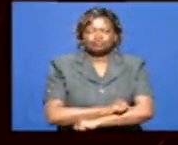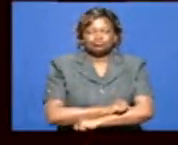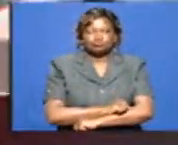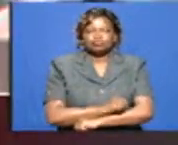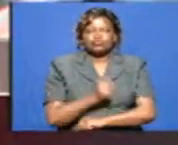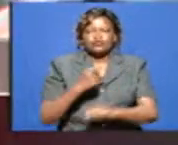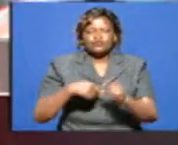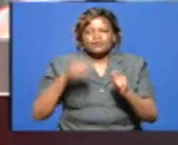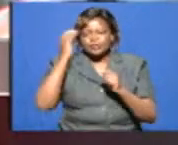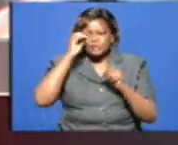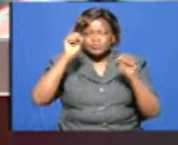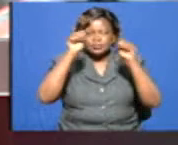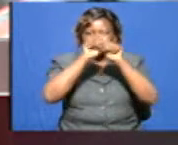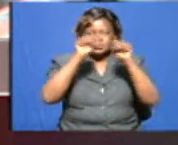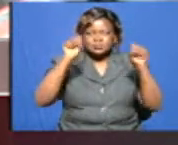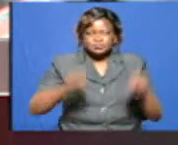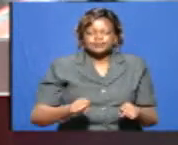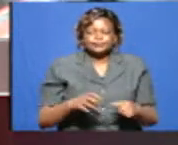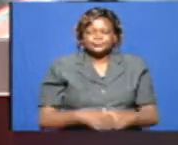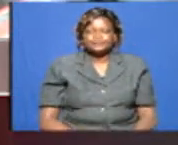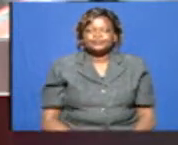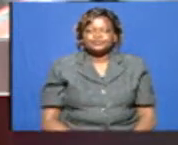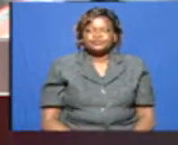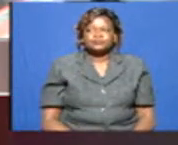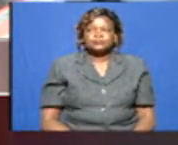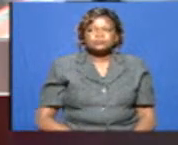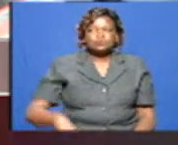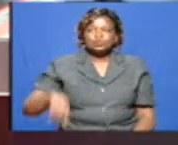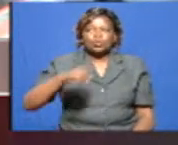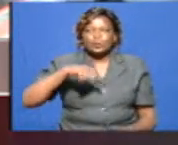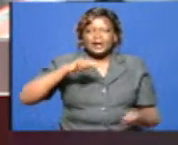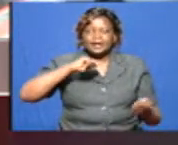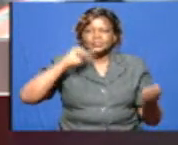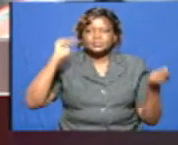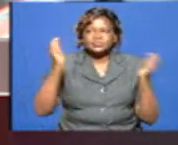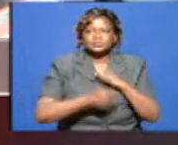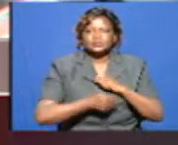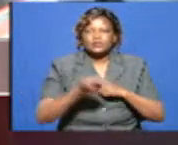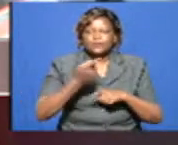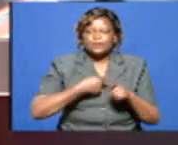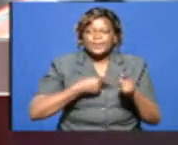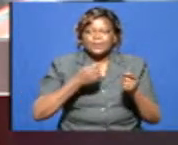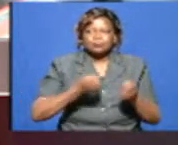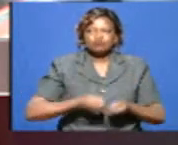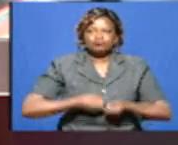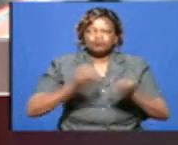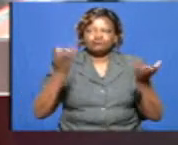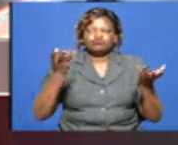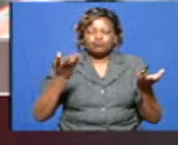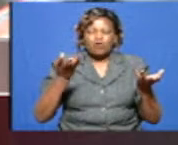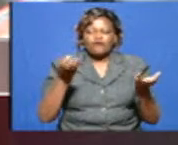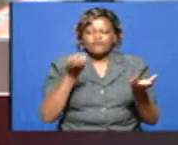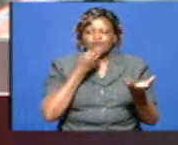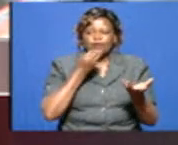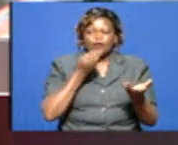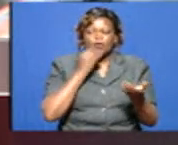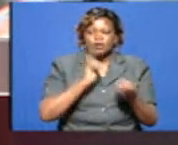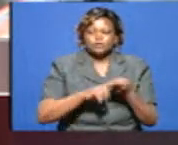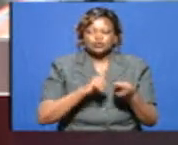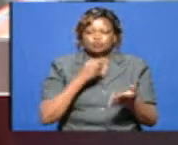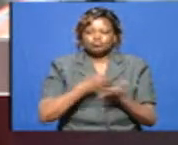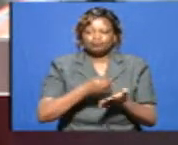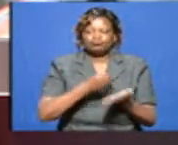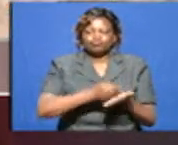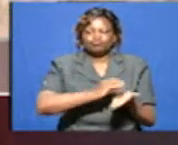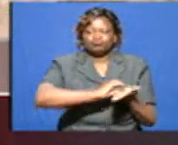We are shifting from distributing physical food to cash transfers, which is